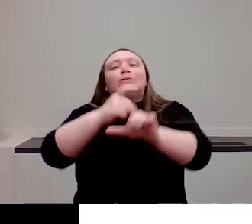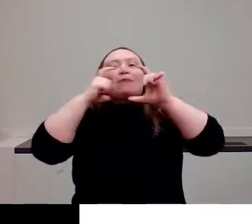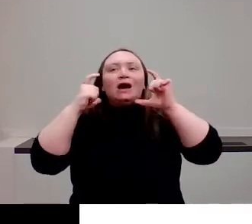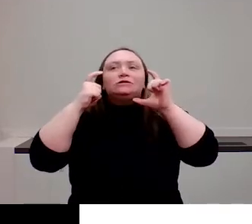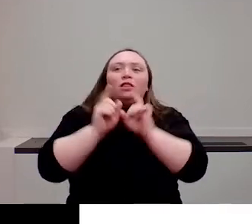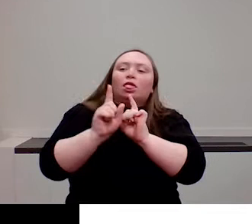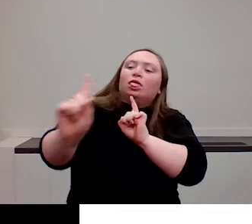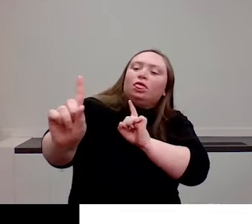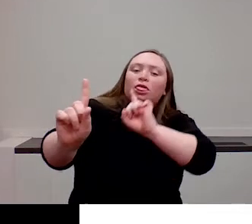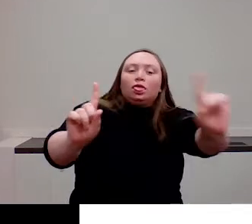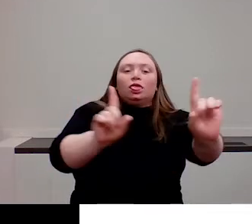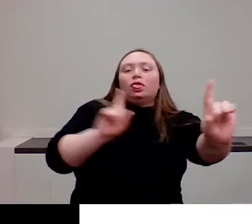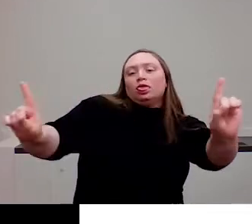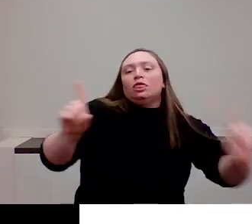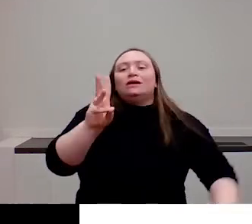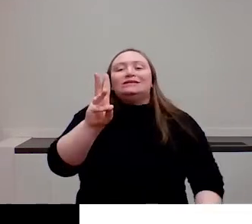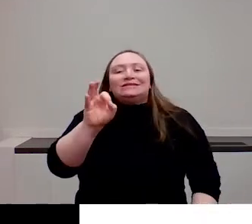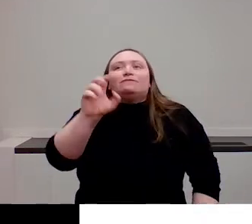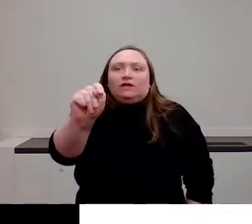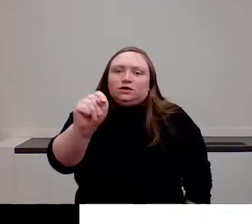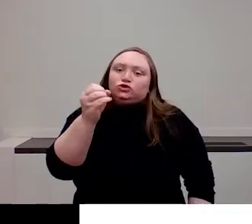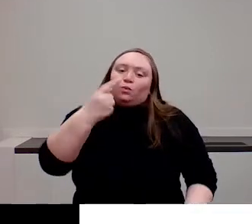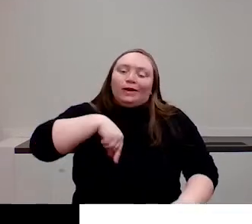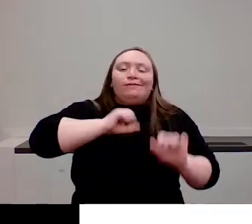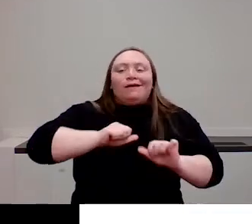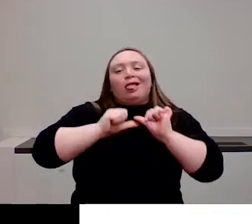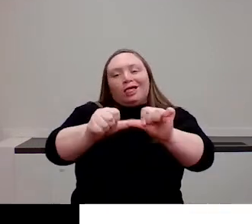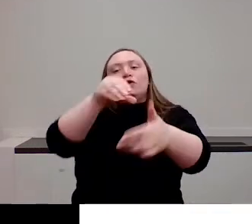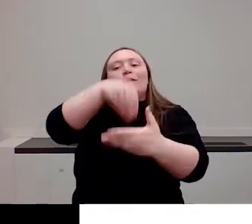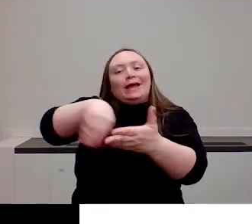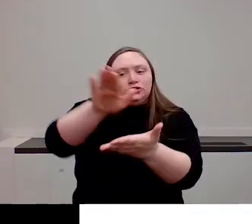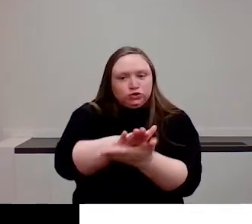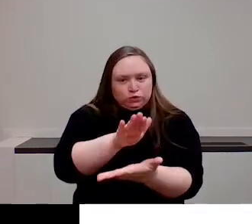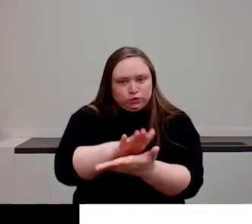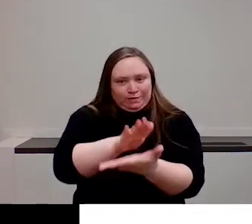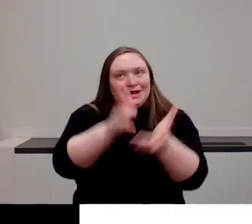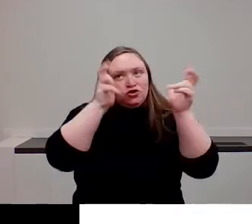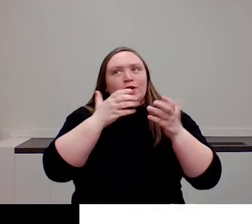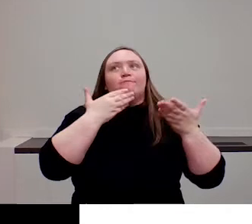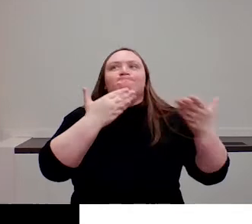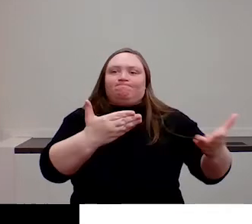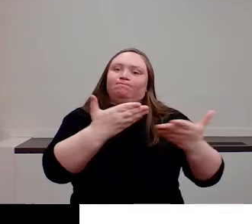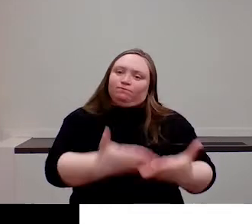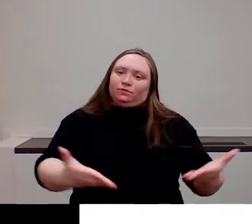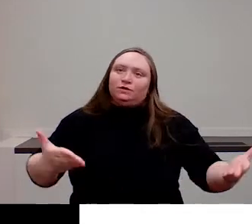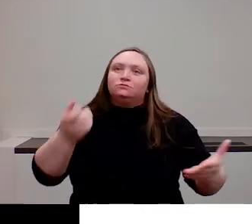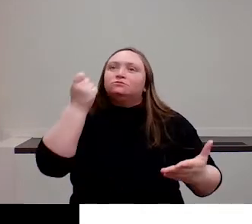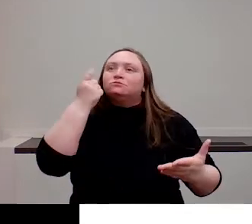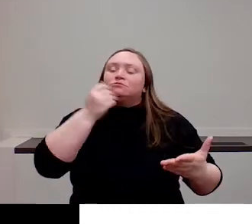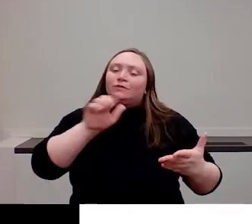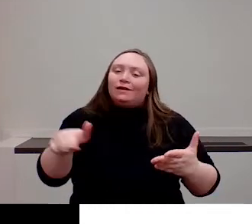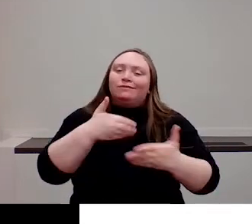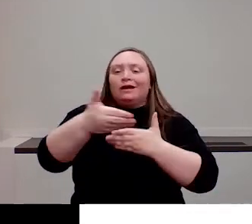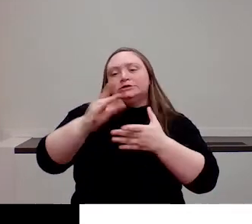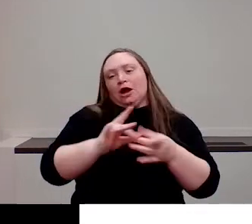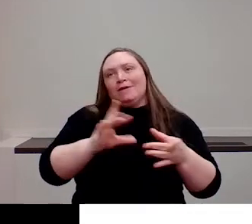social distancing to keep us in schools. That's amazing of you. I've been hearing good things. And my next comment is not of the